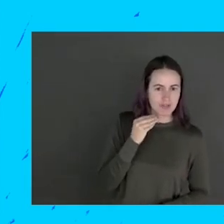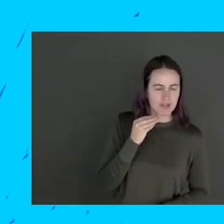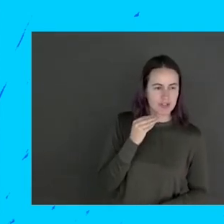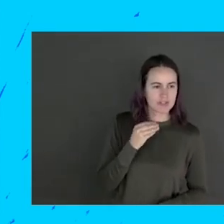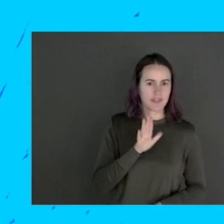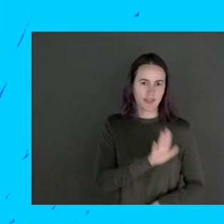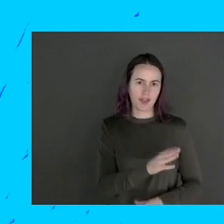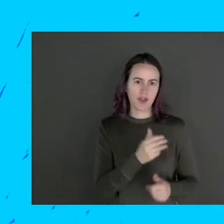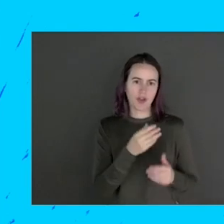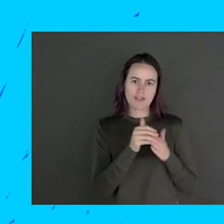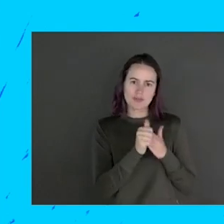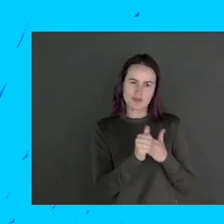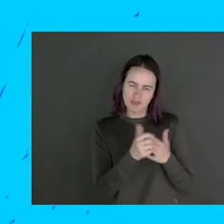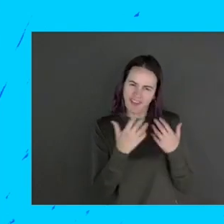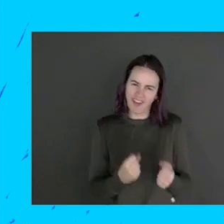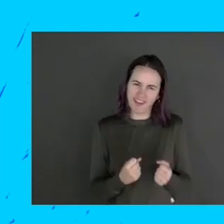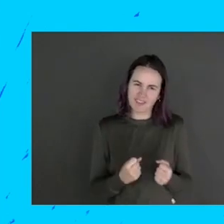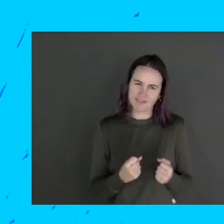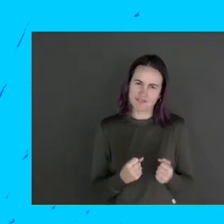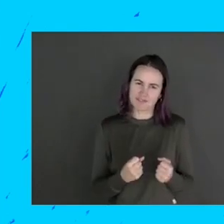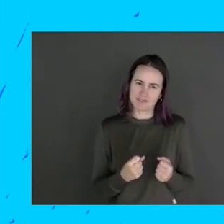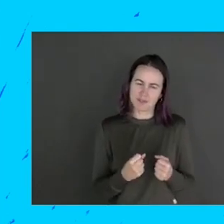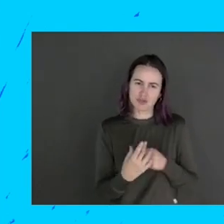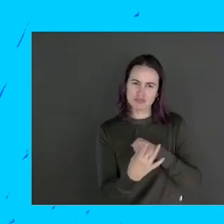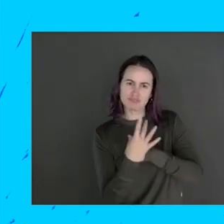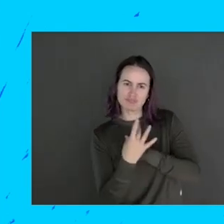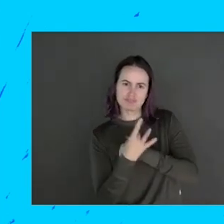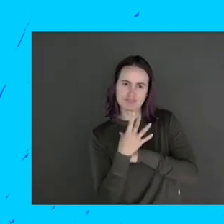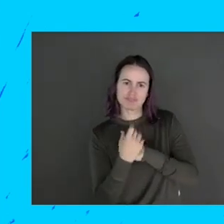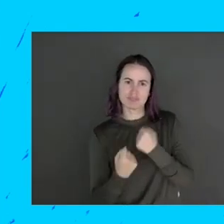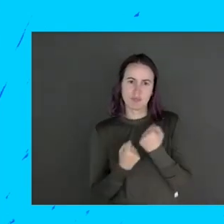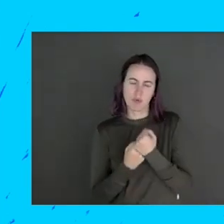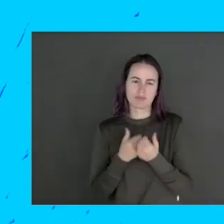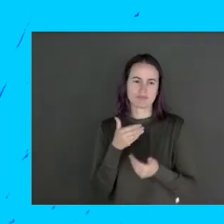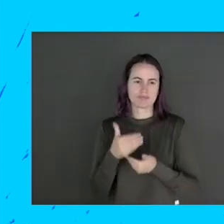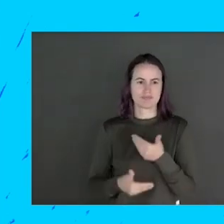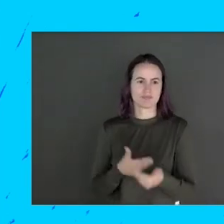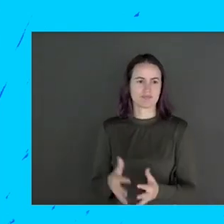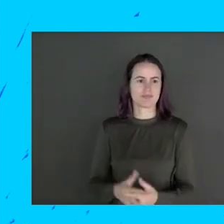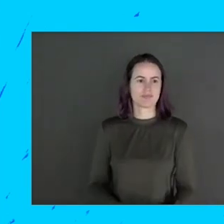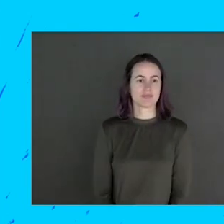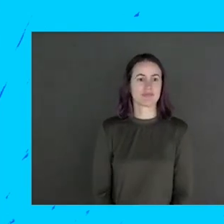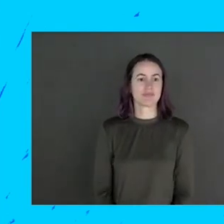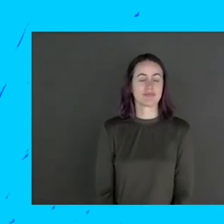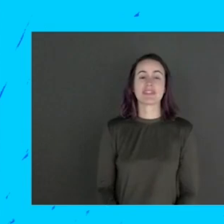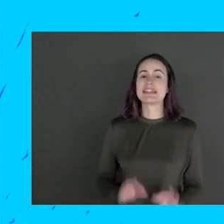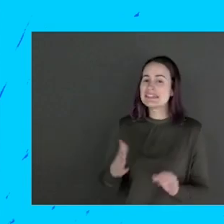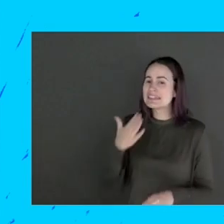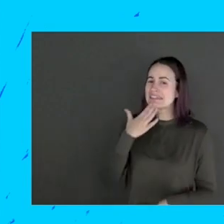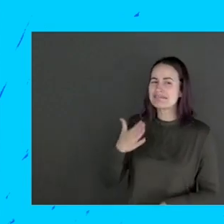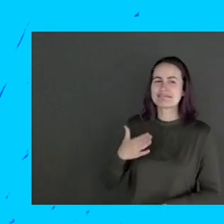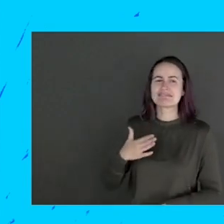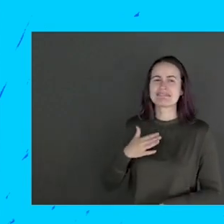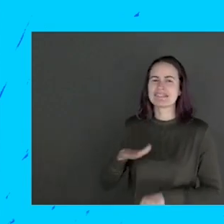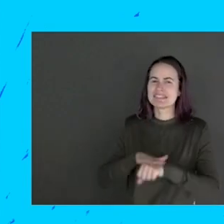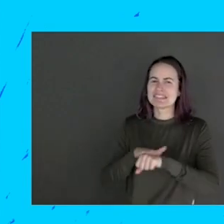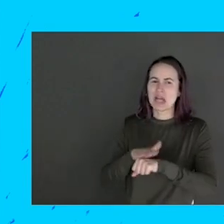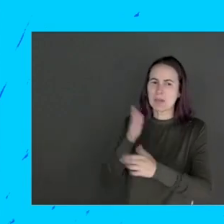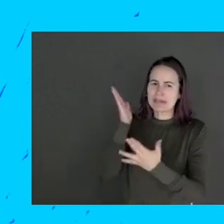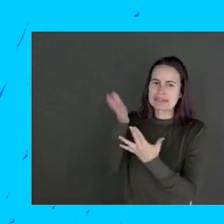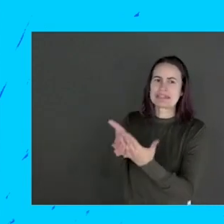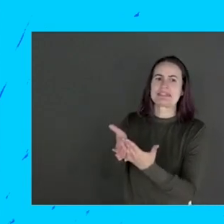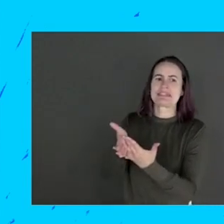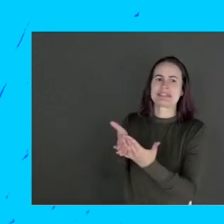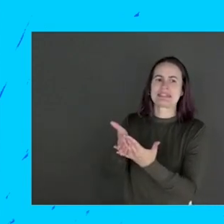leadership to provide all this. So PLA... Dr. Owen, I'm sorry to interrupt, but has